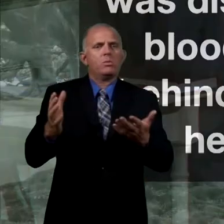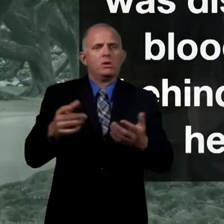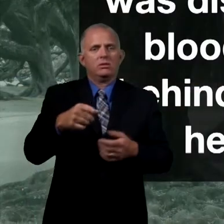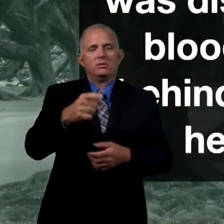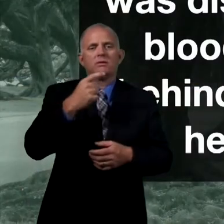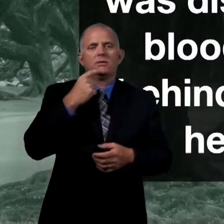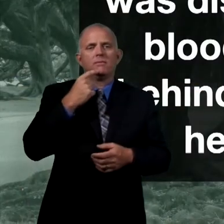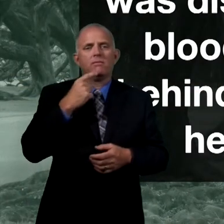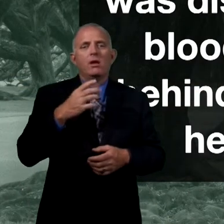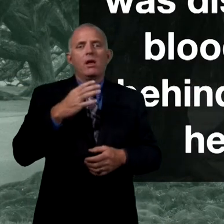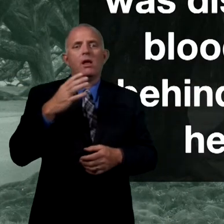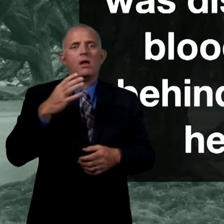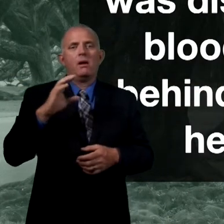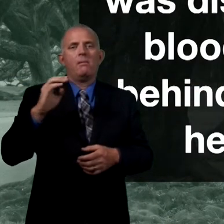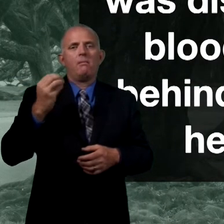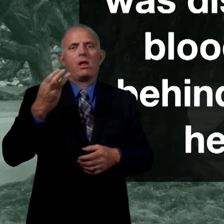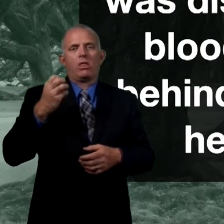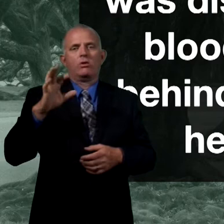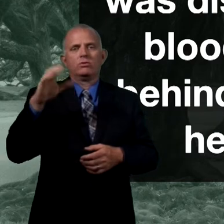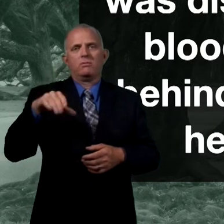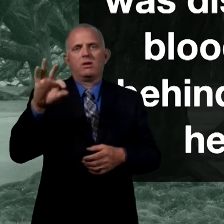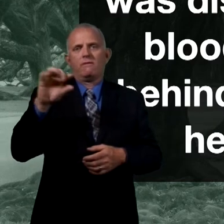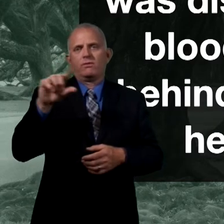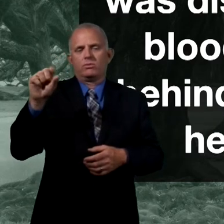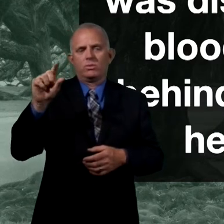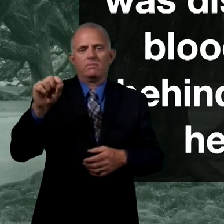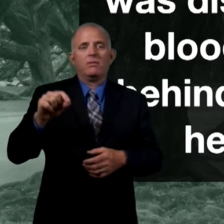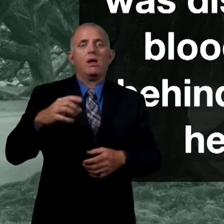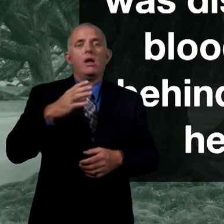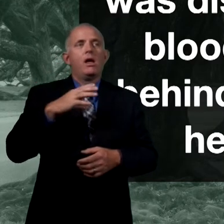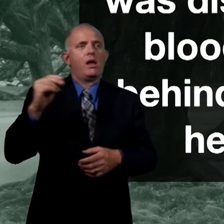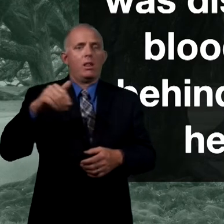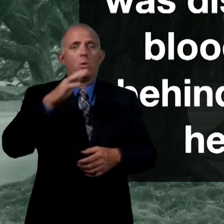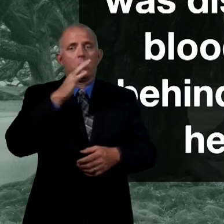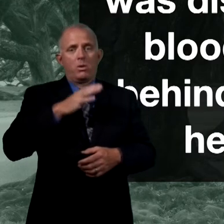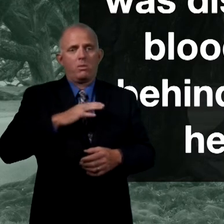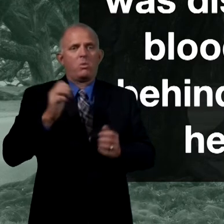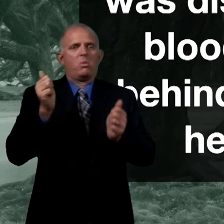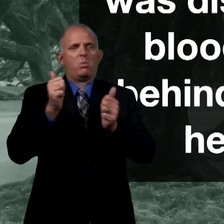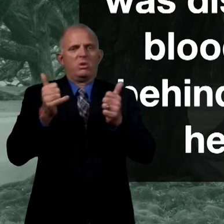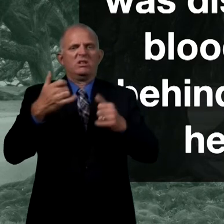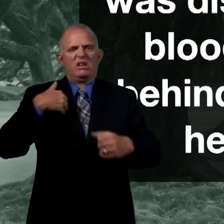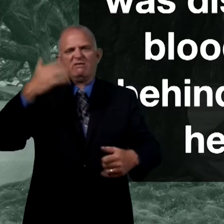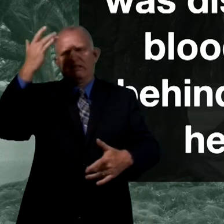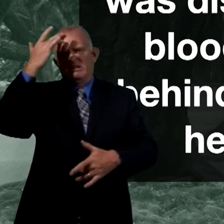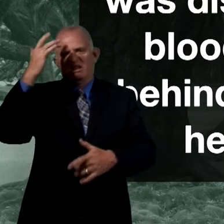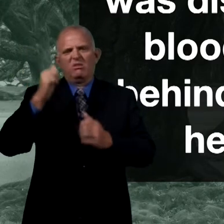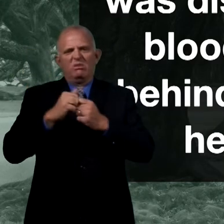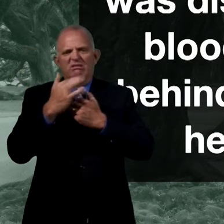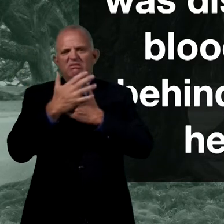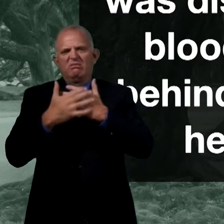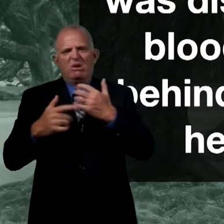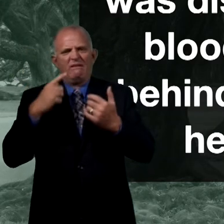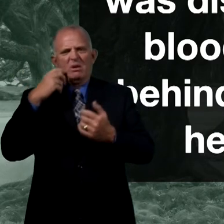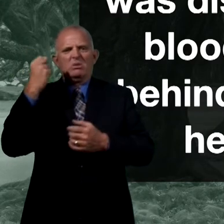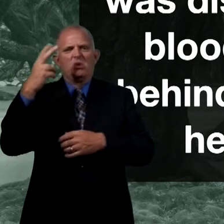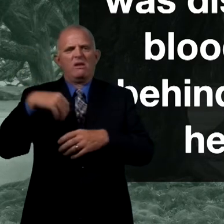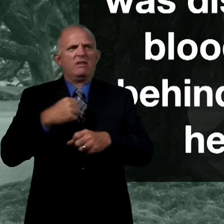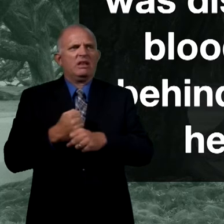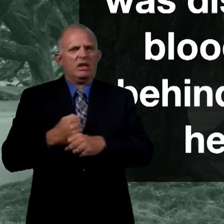9:20. And behold, a woman, which was diseased with an issue of blood 12 years, came behind him and touched the hem of his